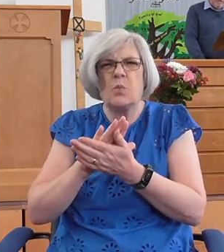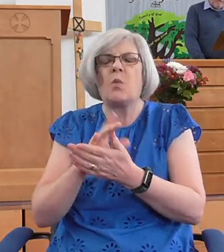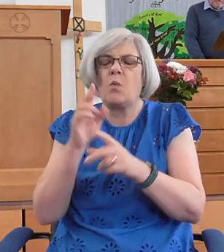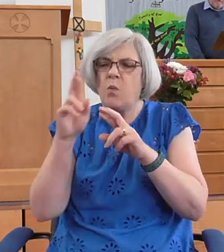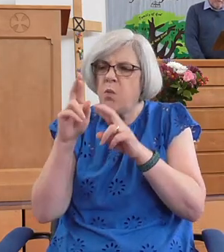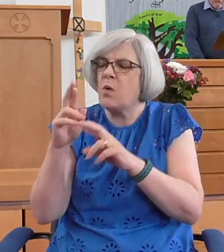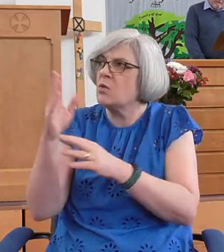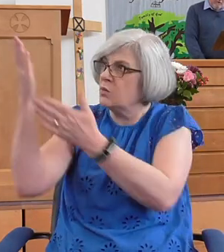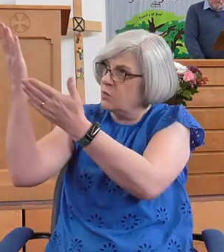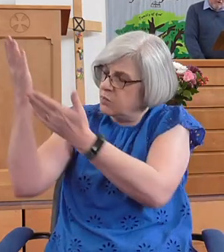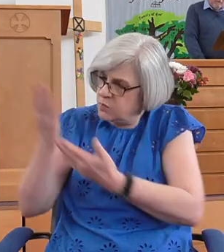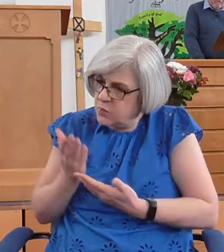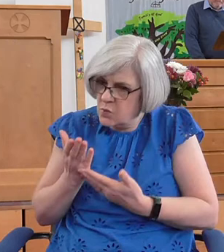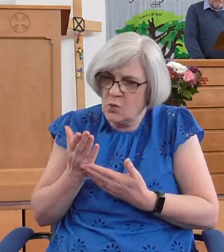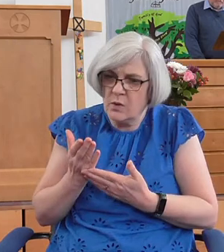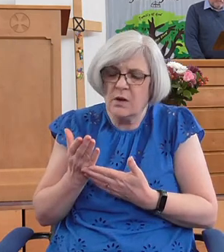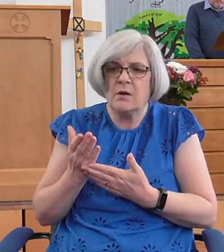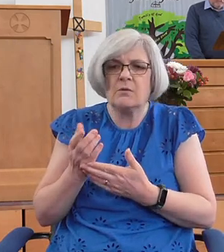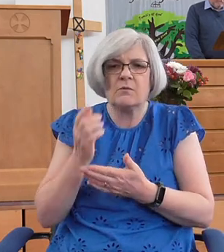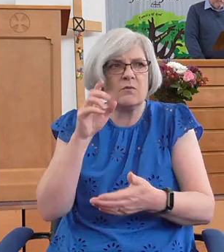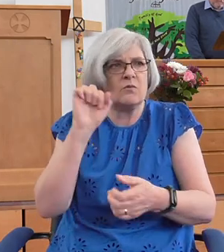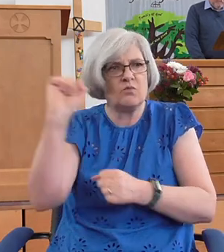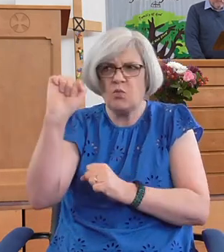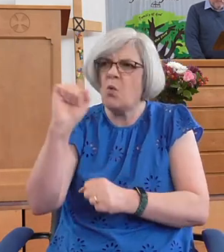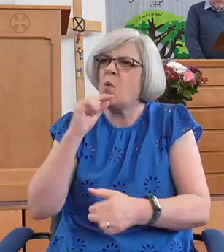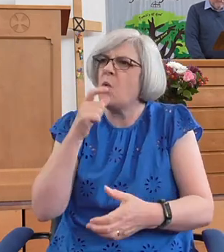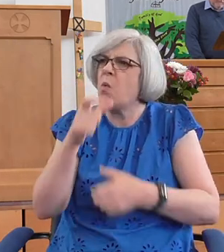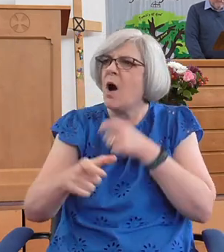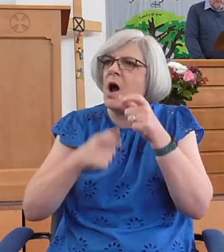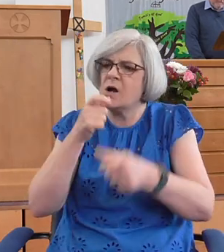word and our word.